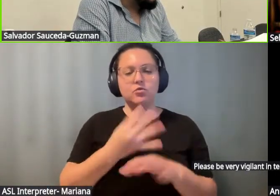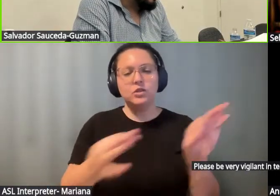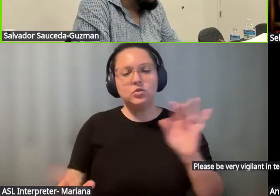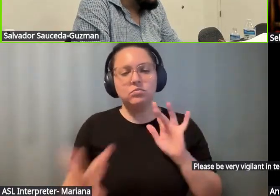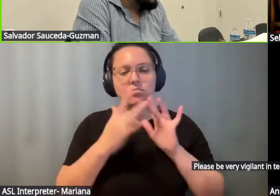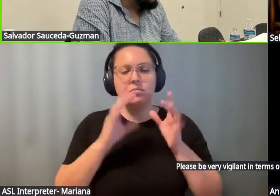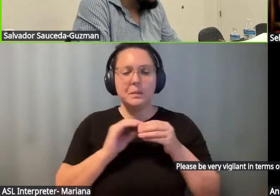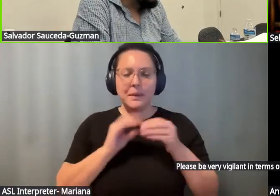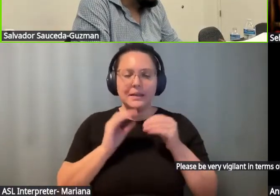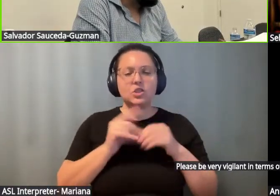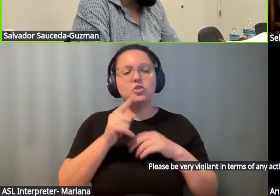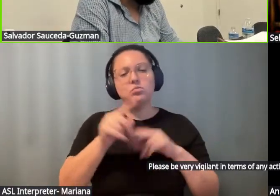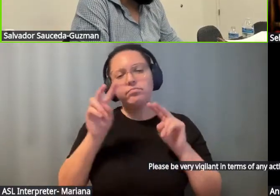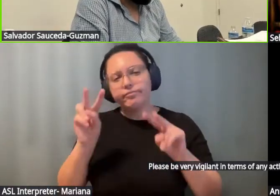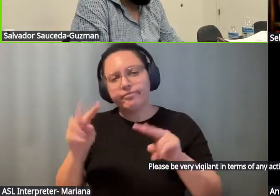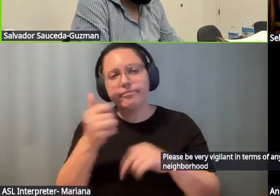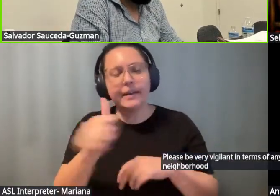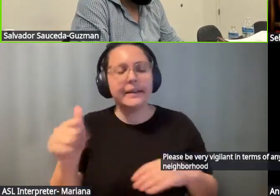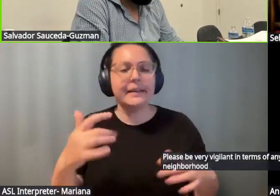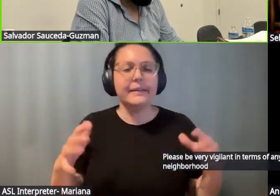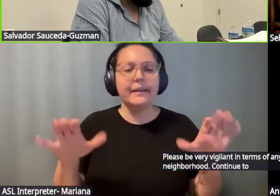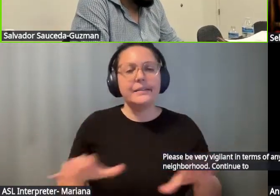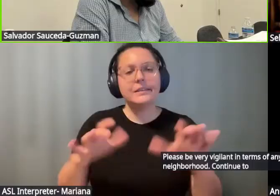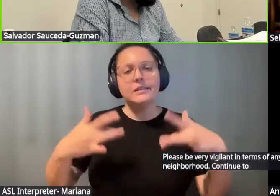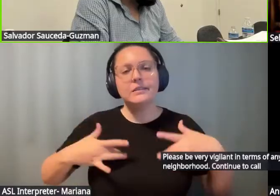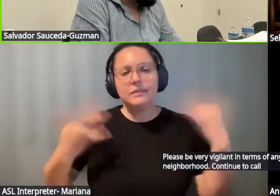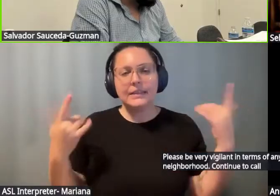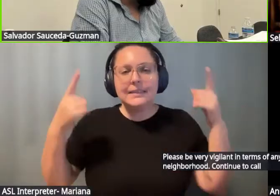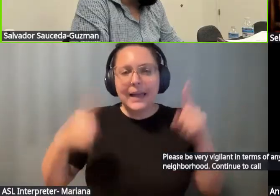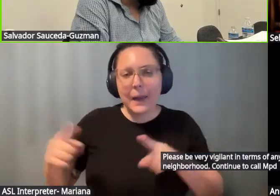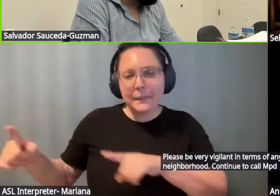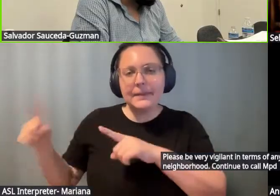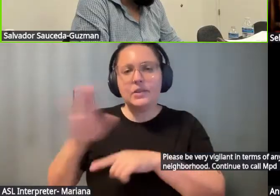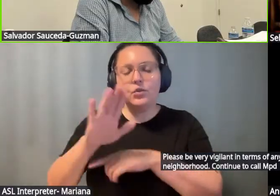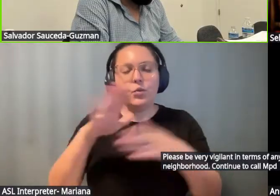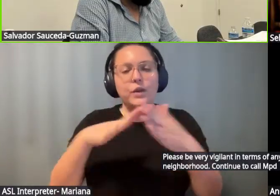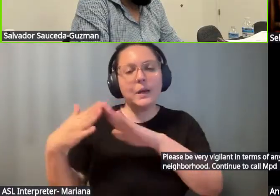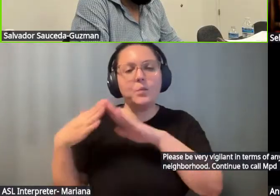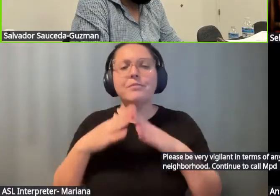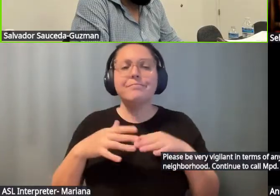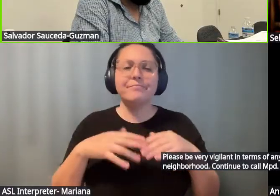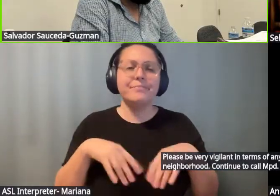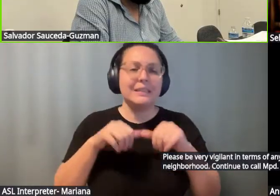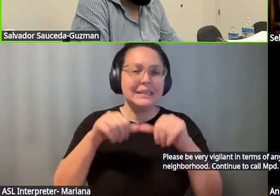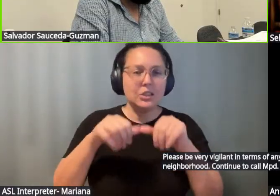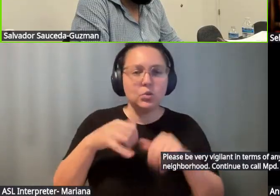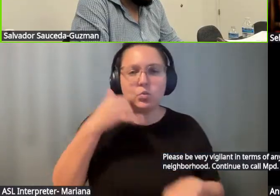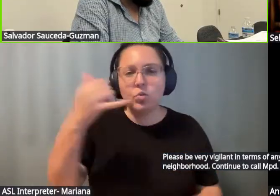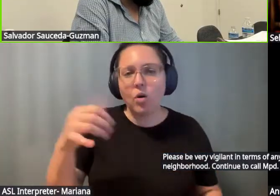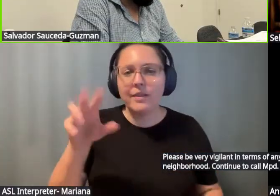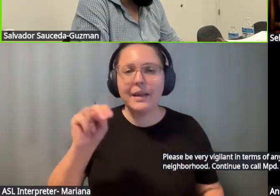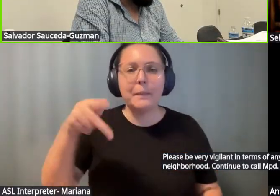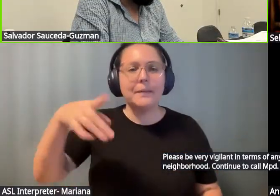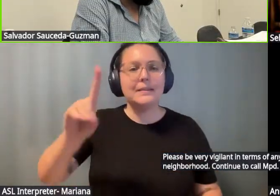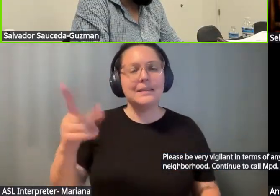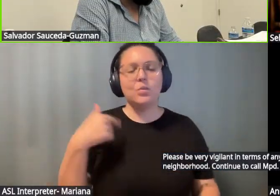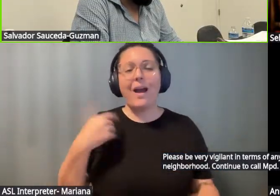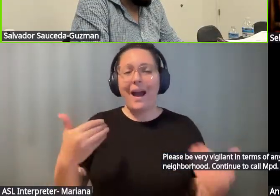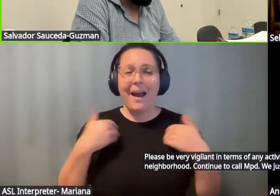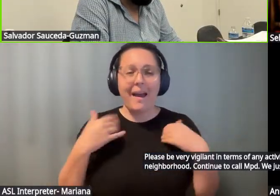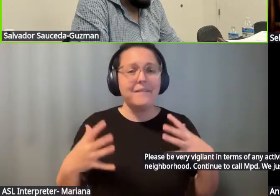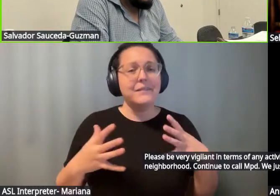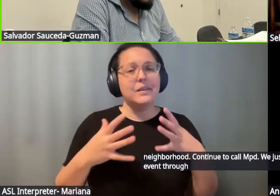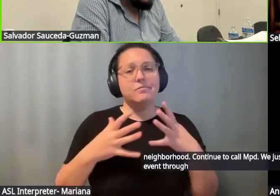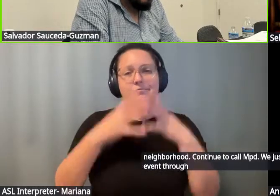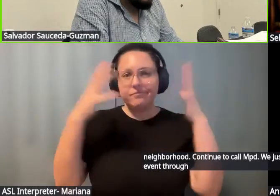happening in your neighborhood. Continue to call MPD. We just had a very, very well put together event